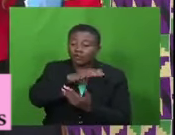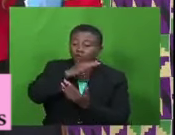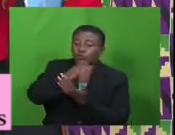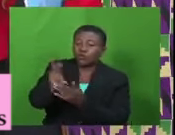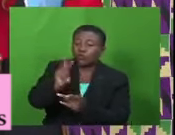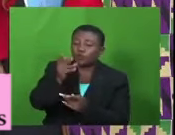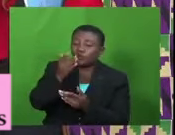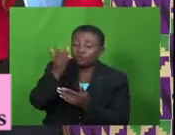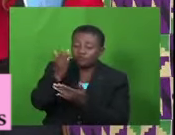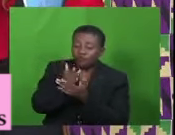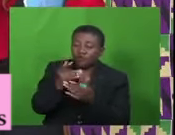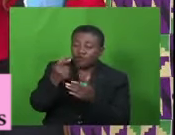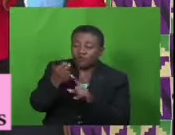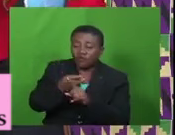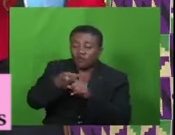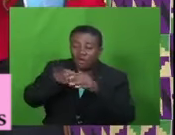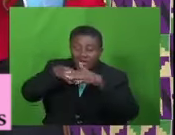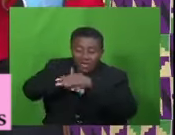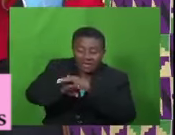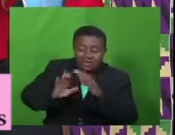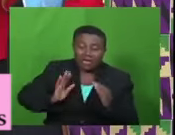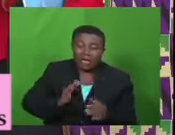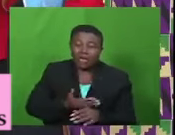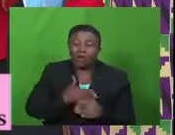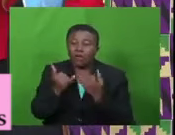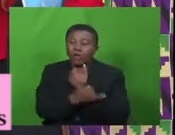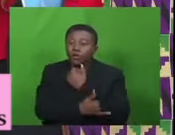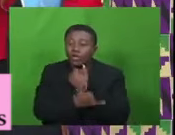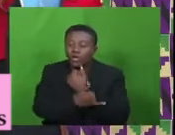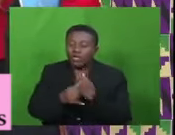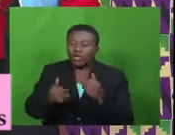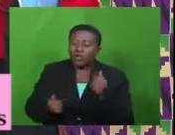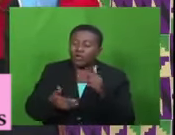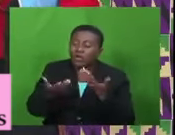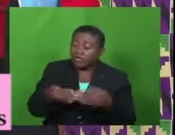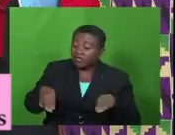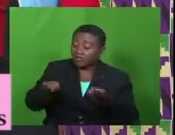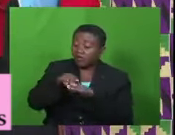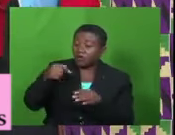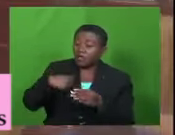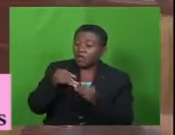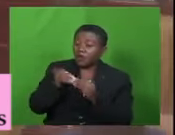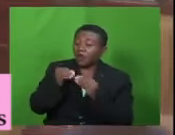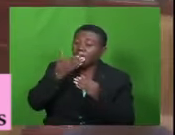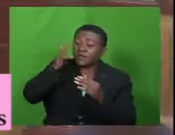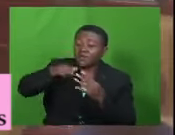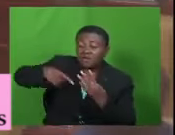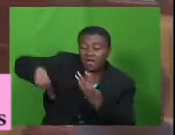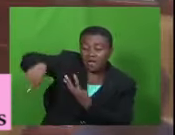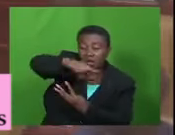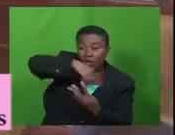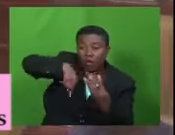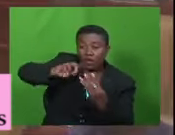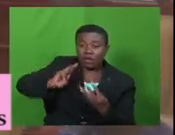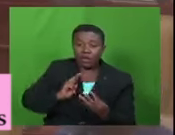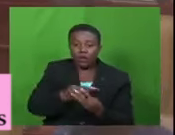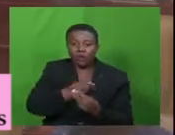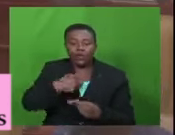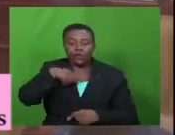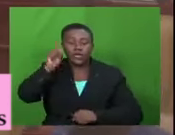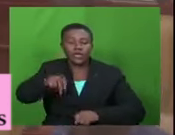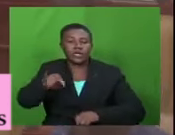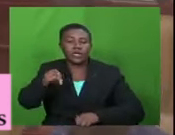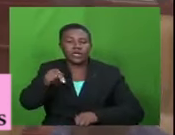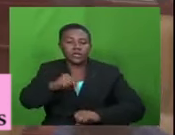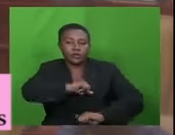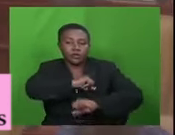extremism surrounding us require that we pay maximum attention to protecting our borders